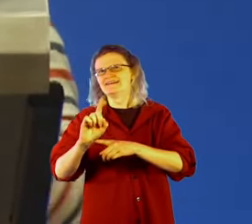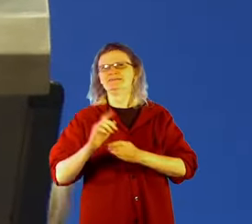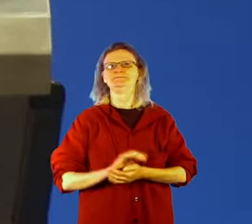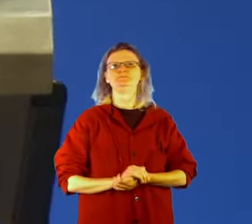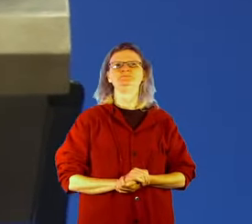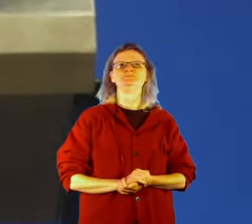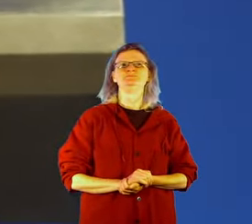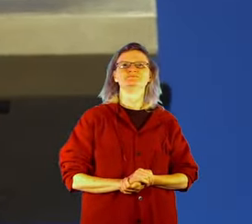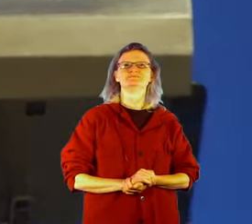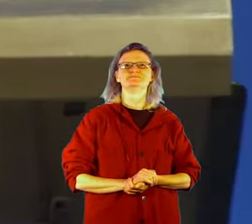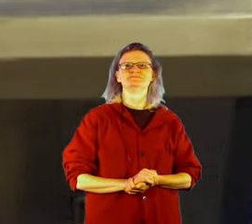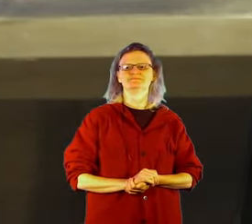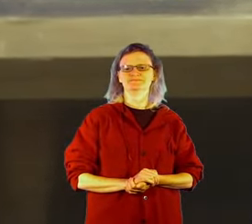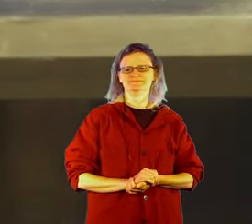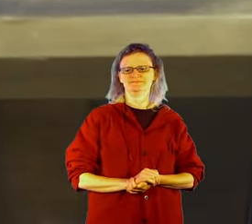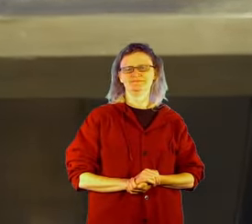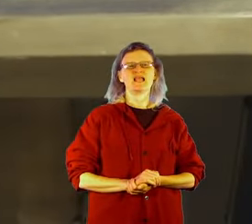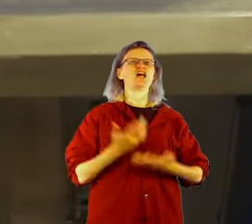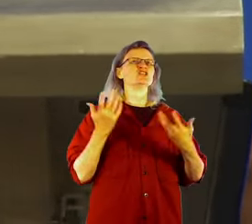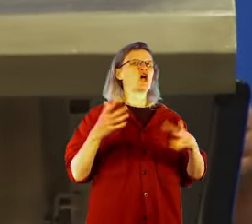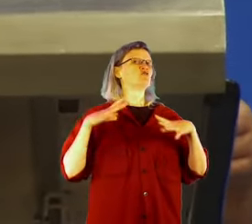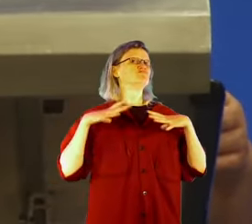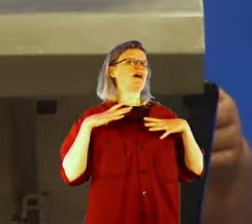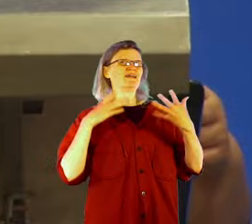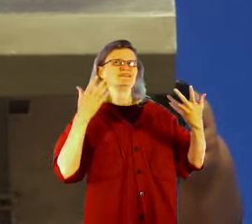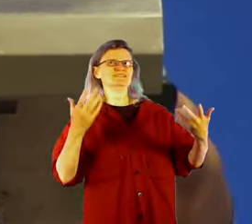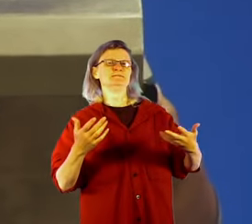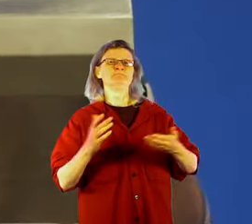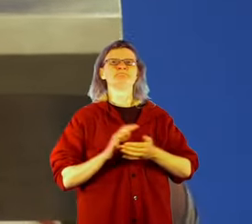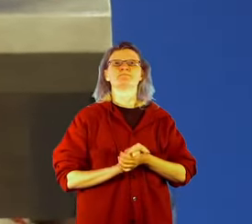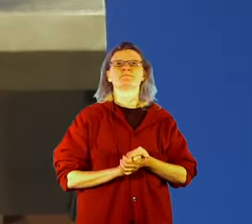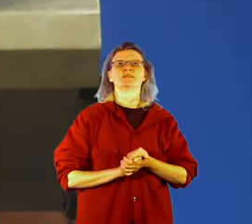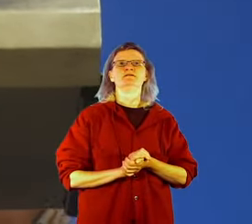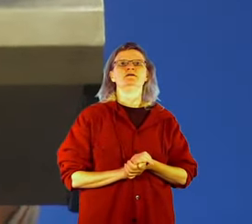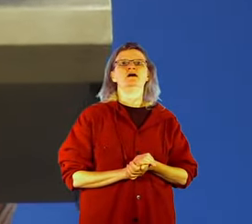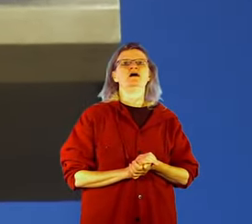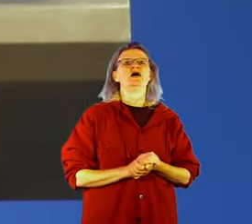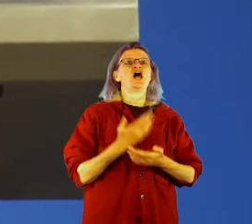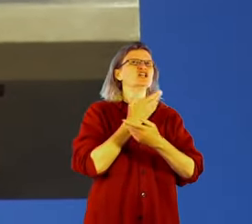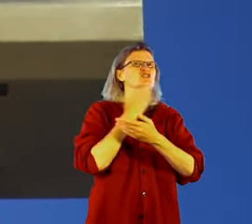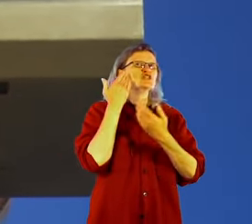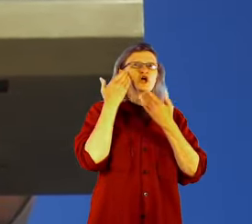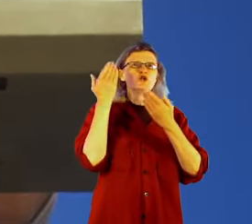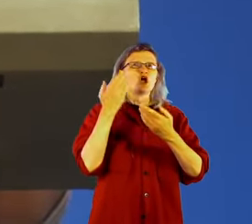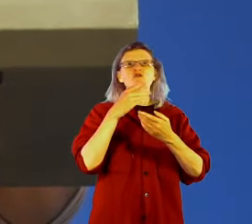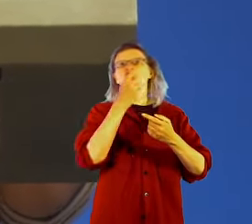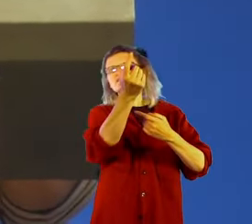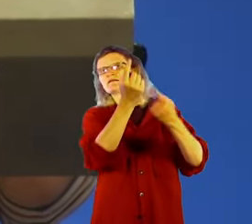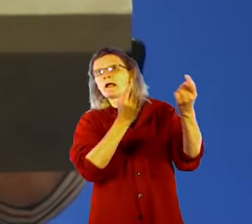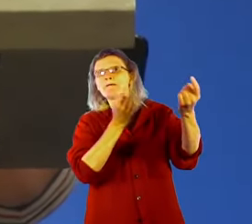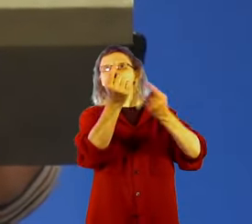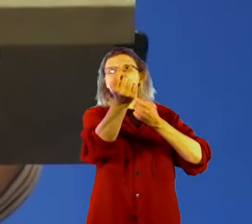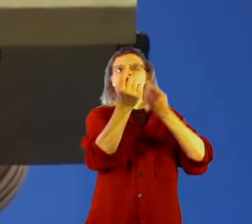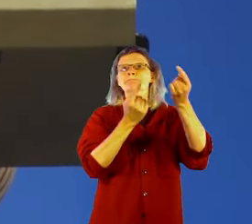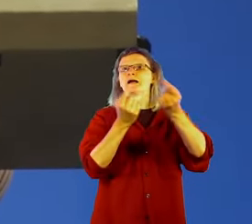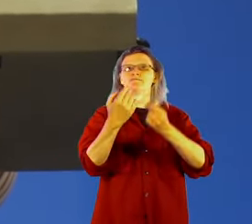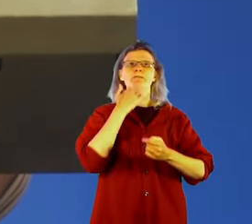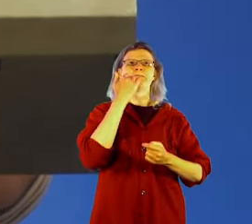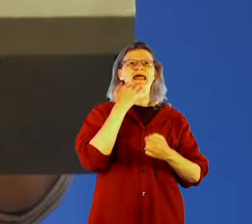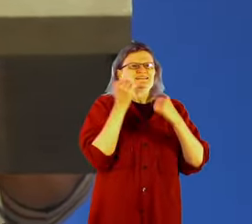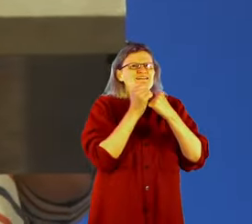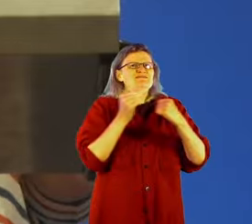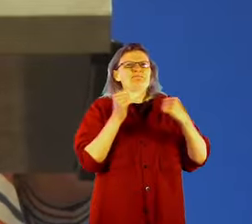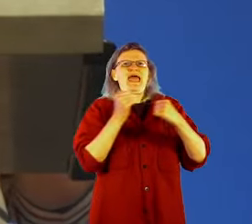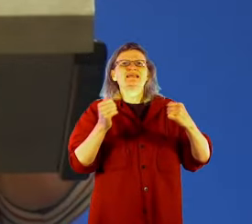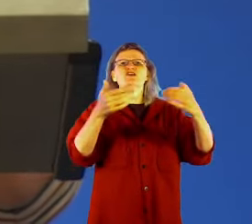Good, thanks, David. Thanks. Right, I don't know if you're still coming in. There's loads of room at the